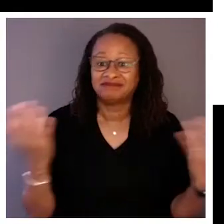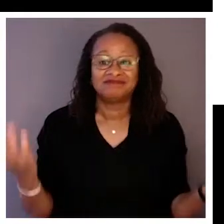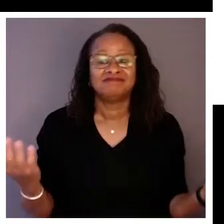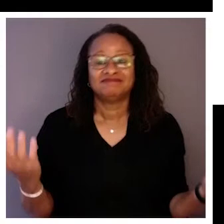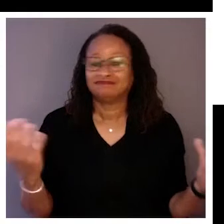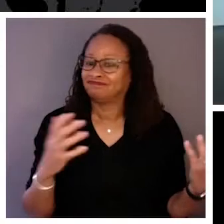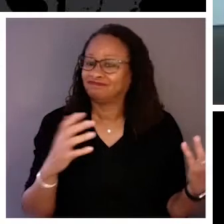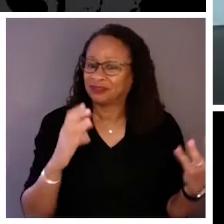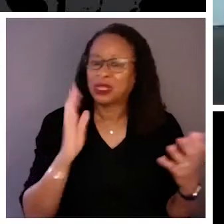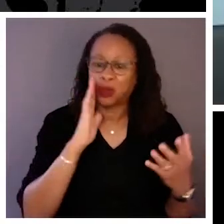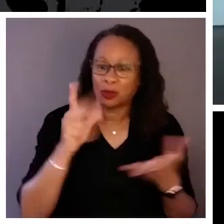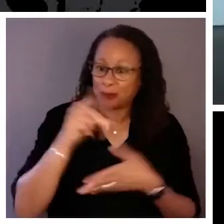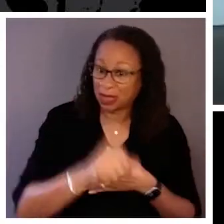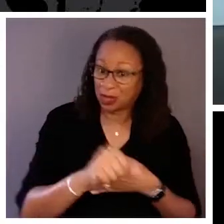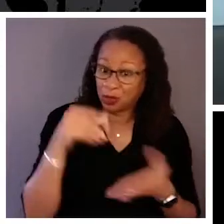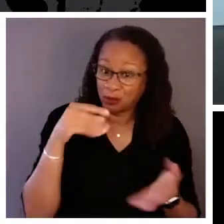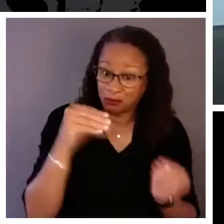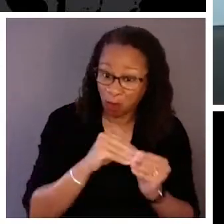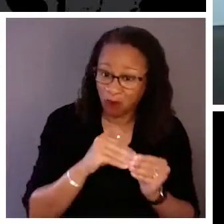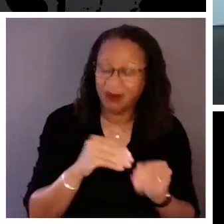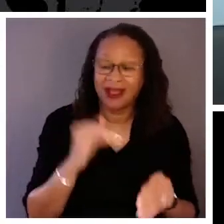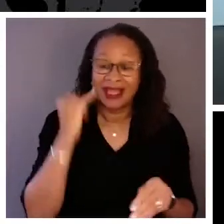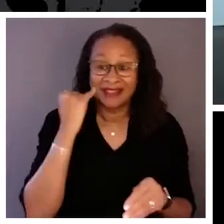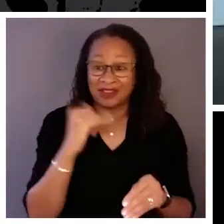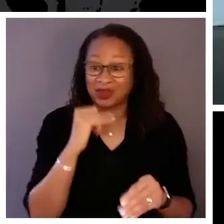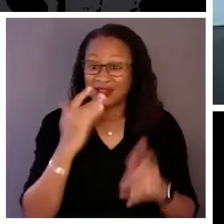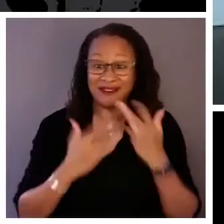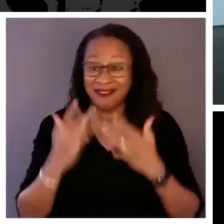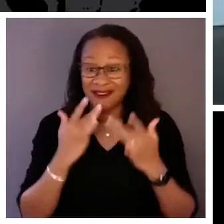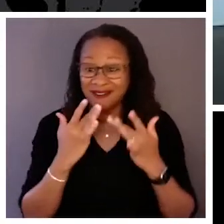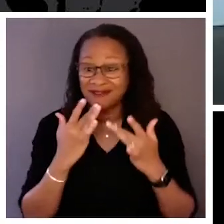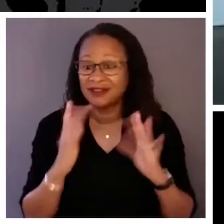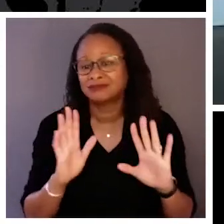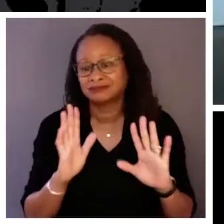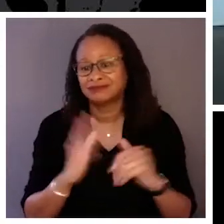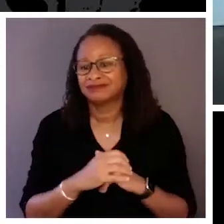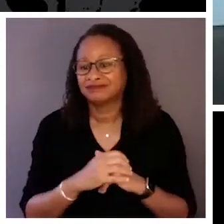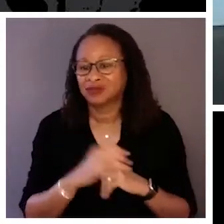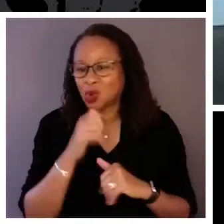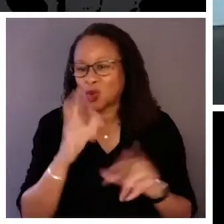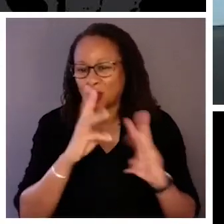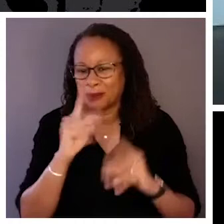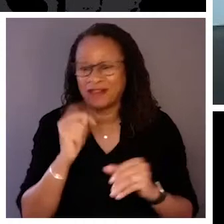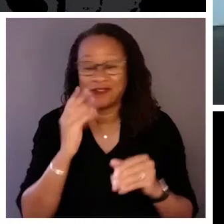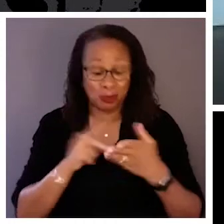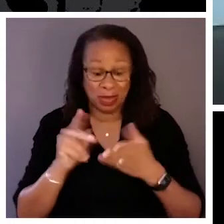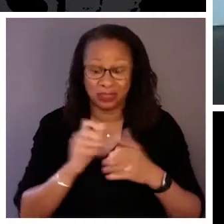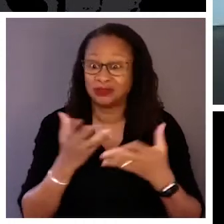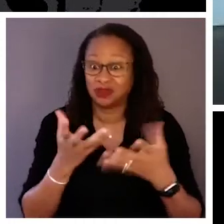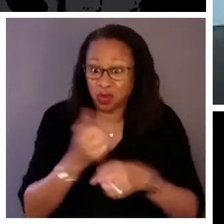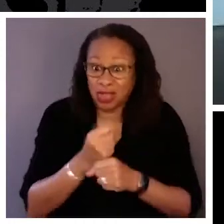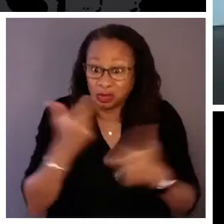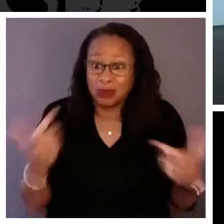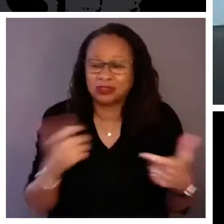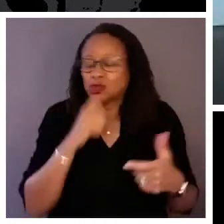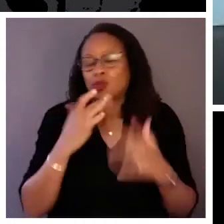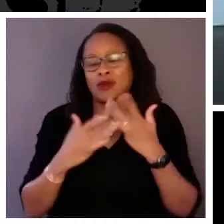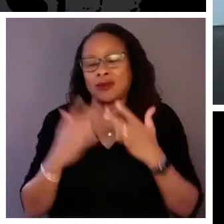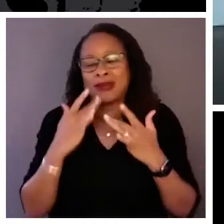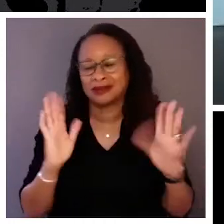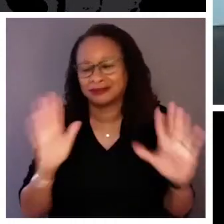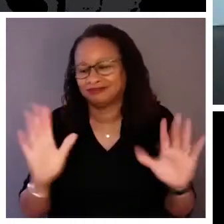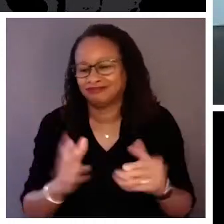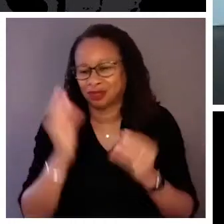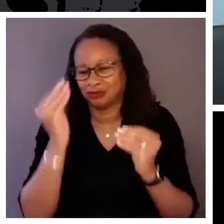back. Another prepayment to everybody, and this one will affect your tax liability, but it's for